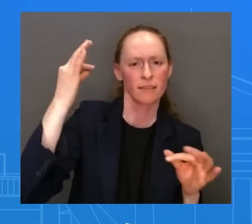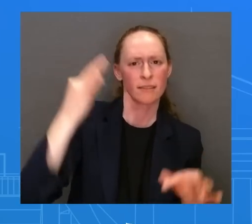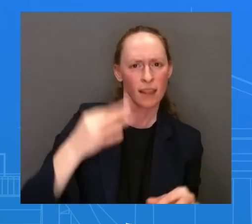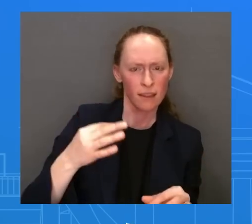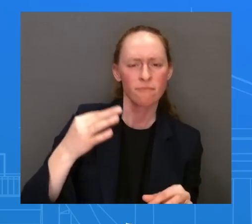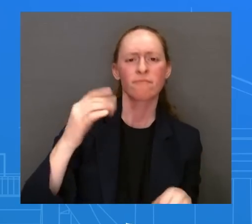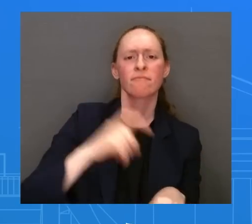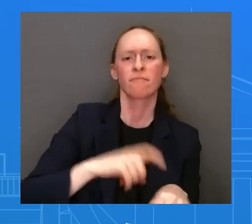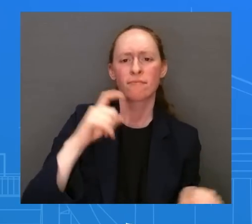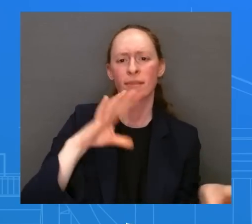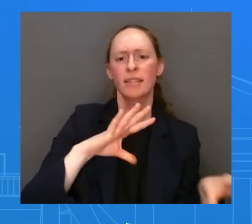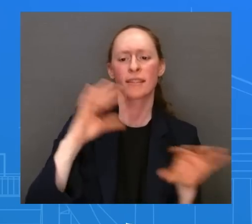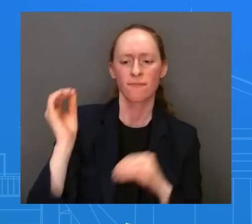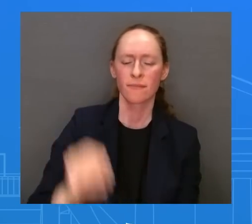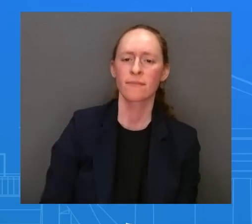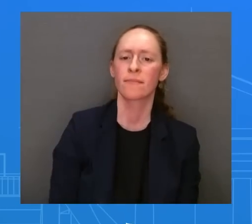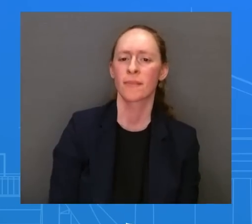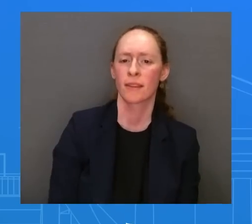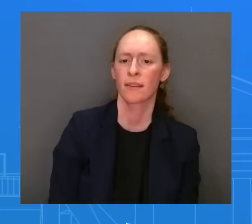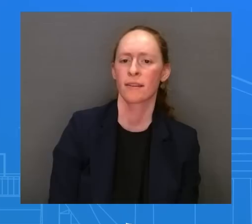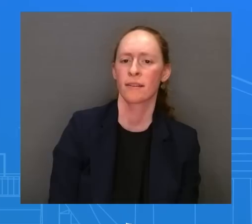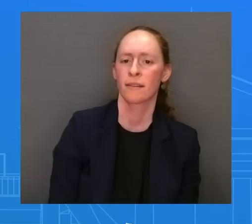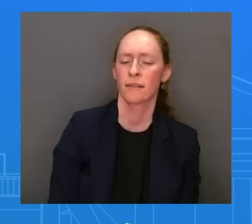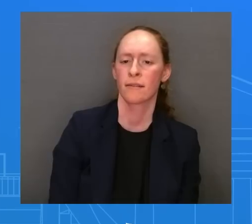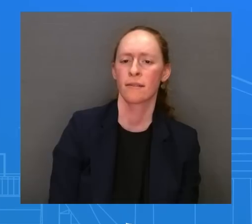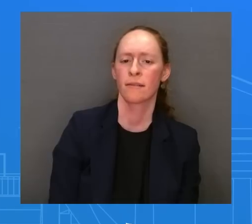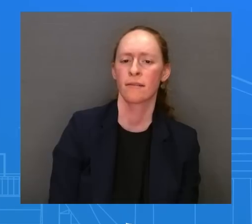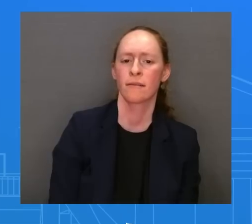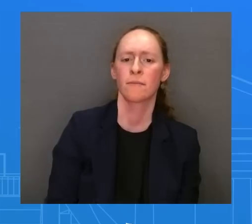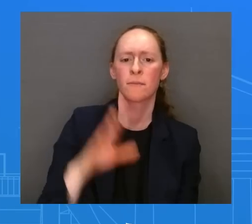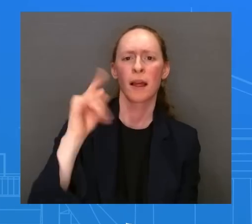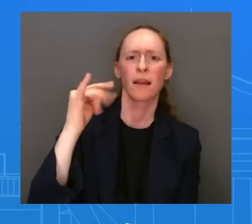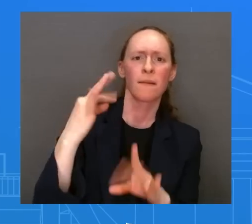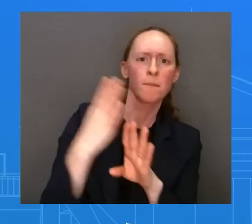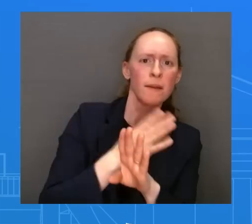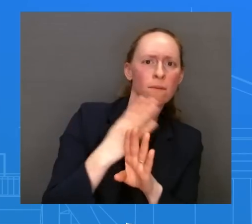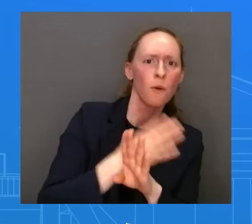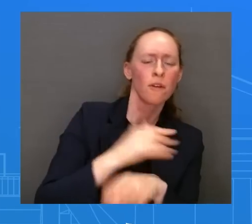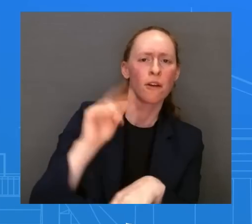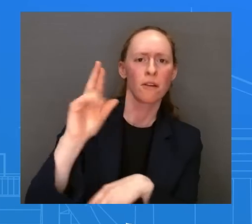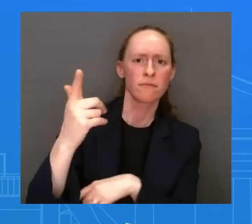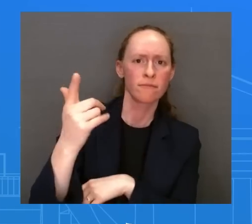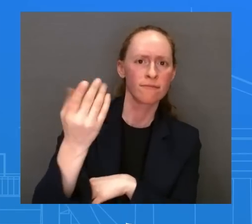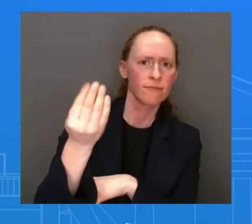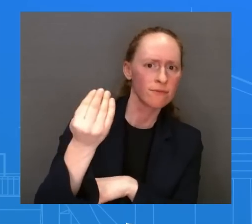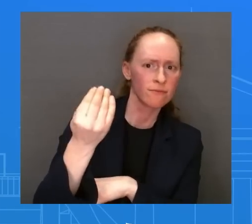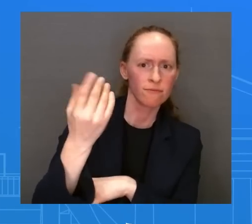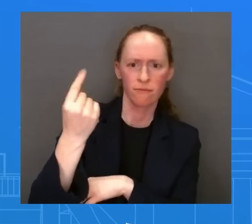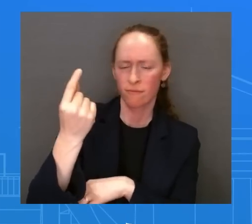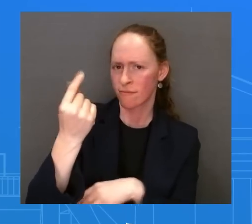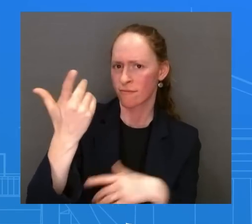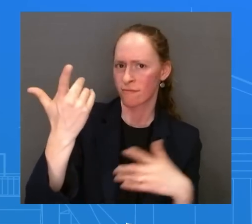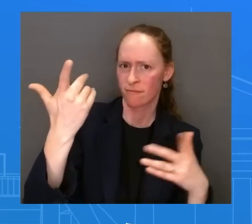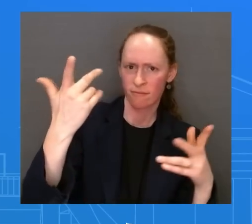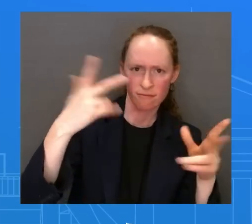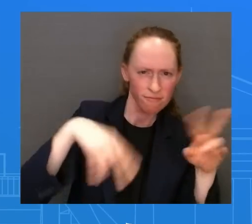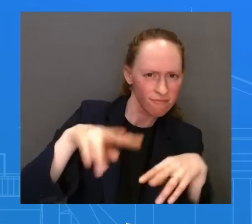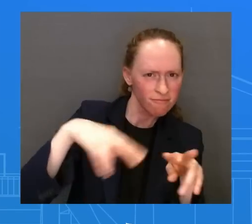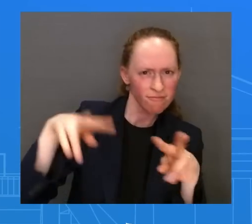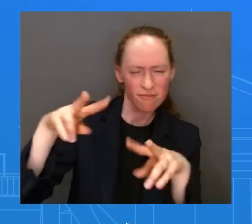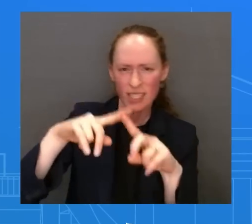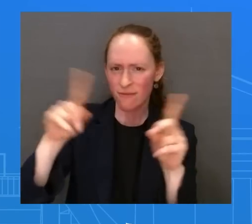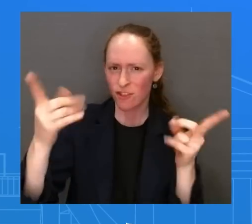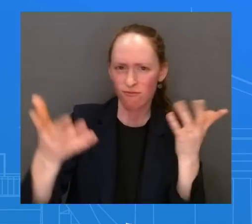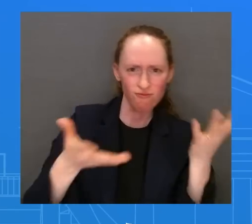dates and between those two assessments many things happen um in that uh you know in that five days